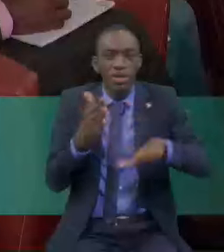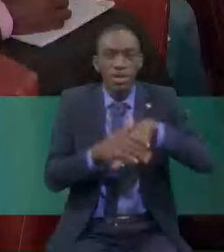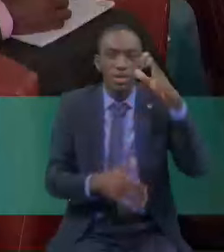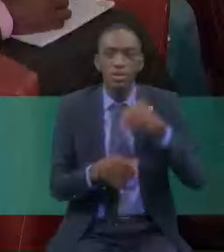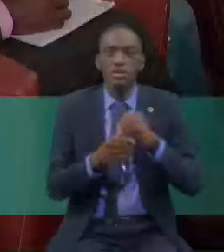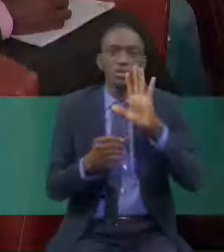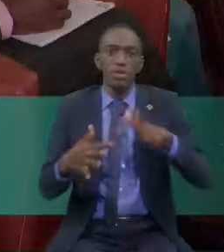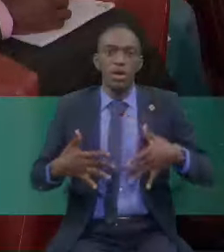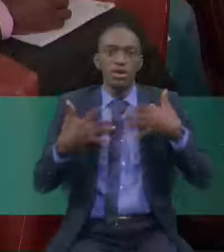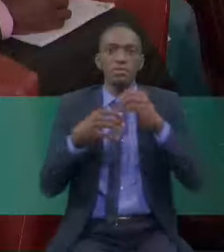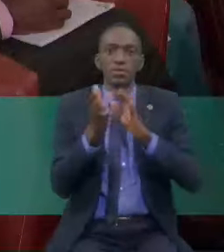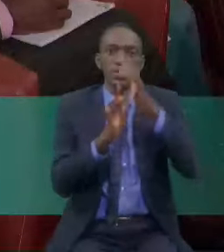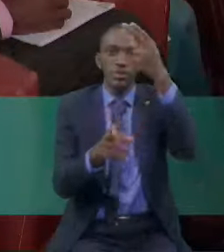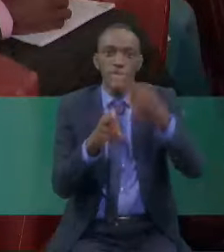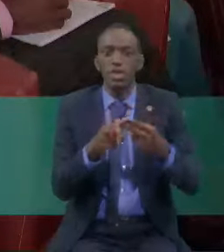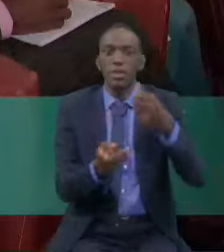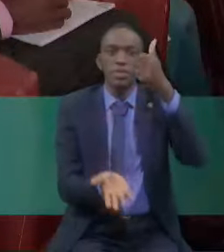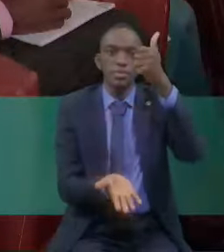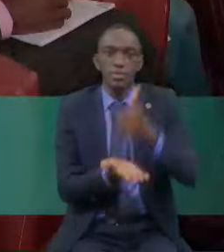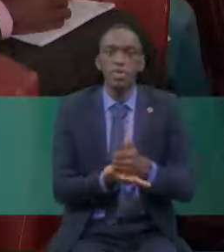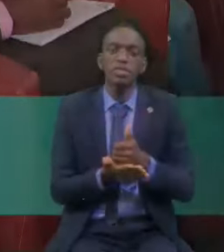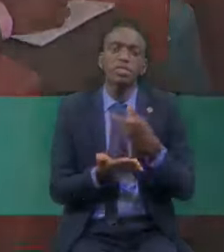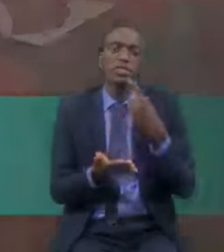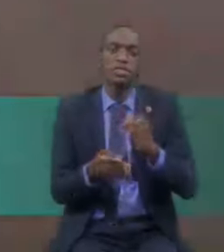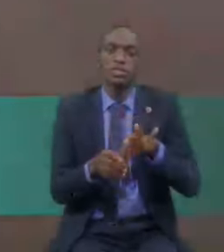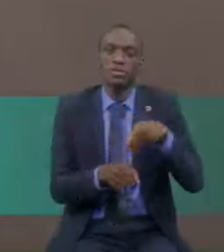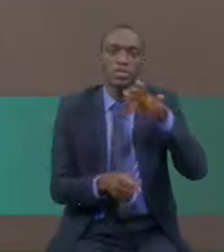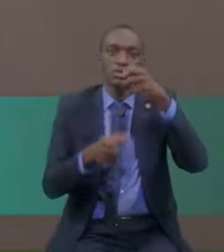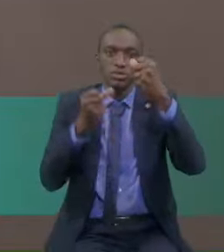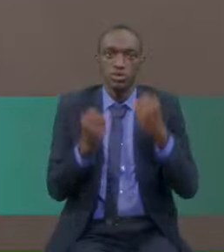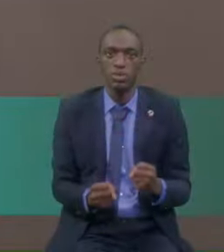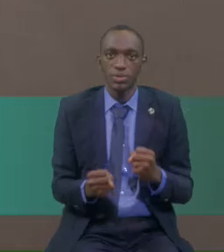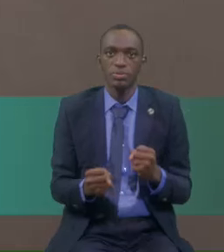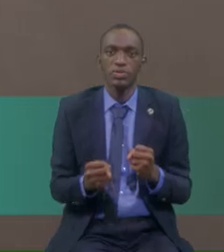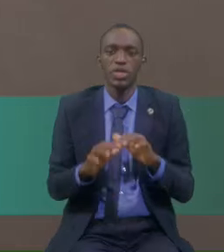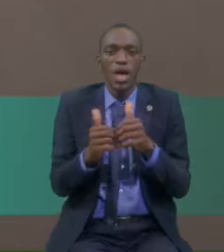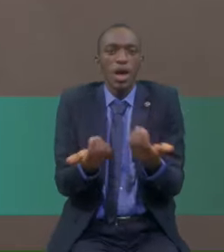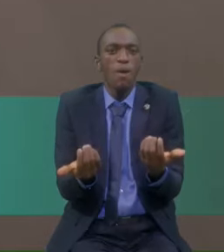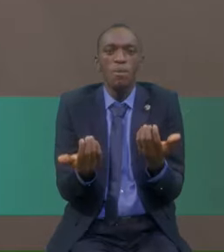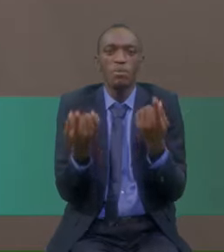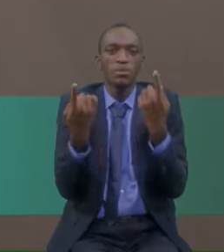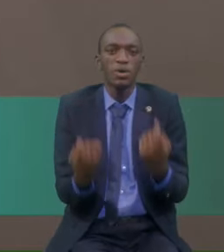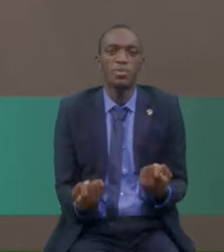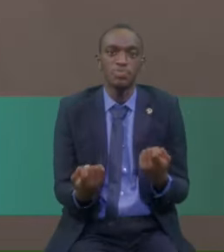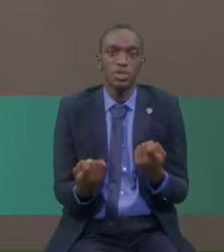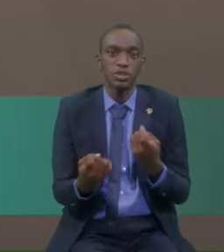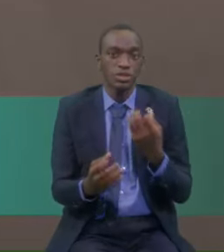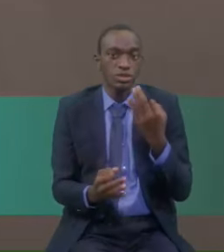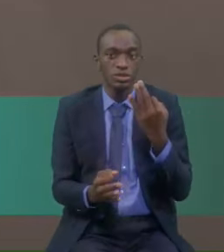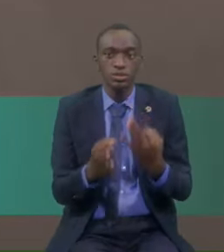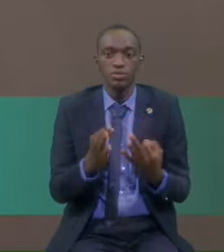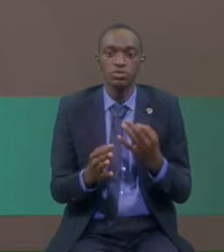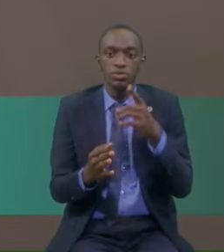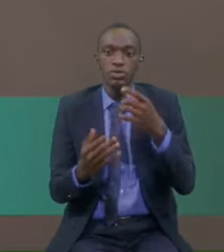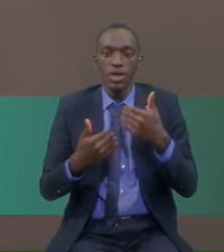Jesus' name. The Spirit strength, how does it come? We have the anointing Spirit.